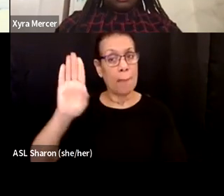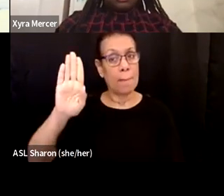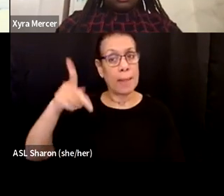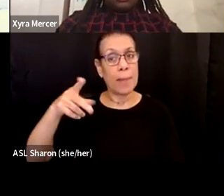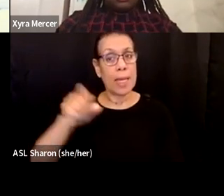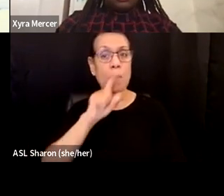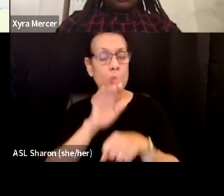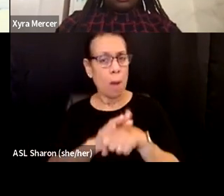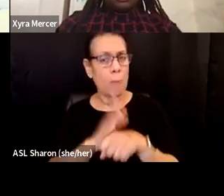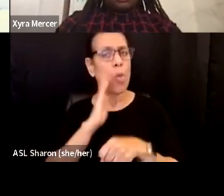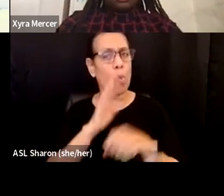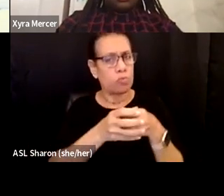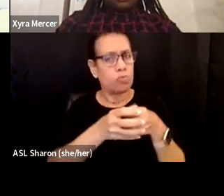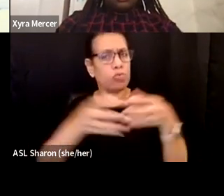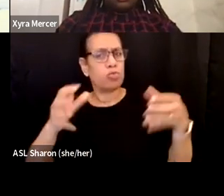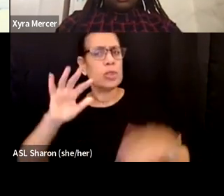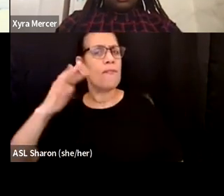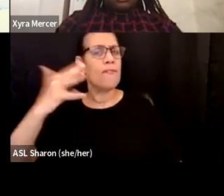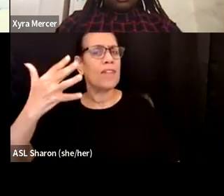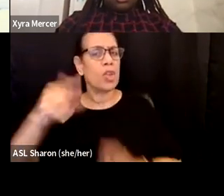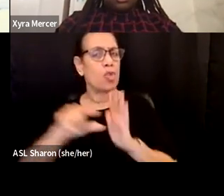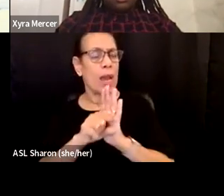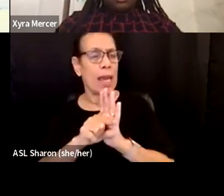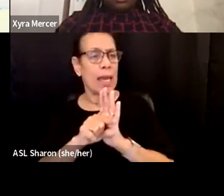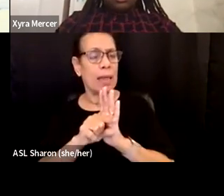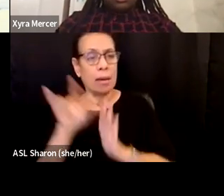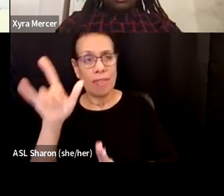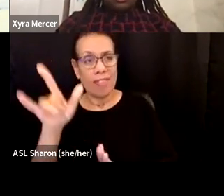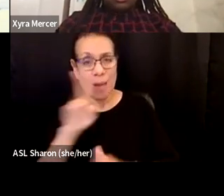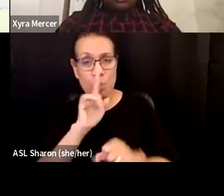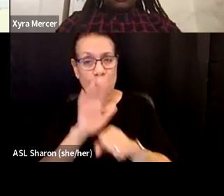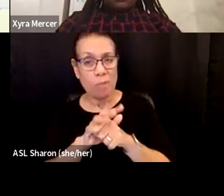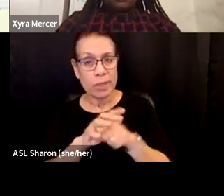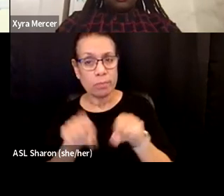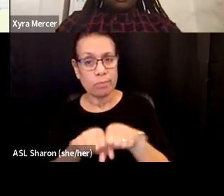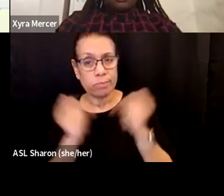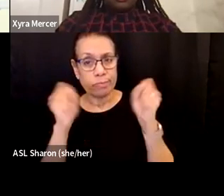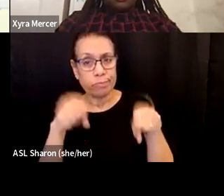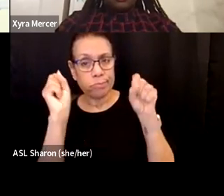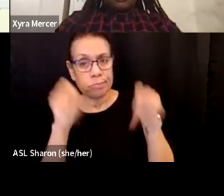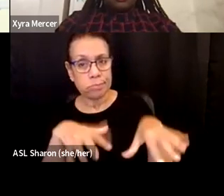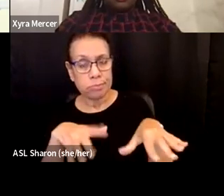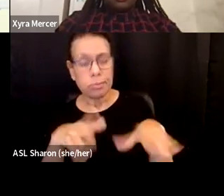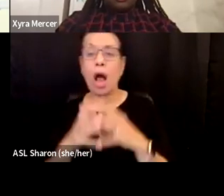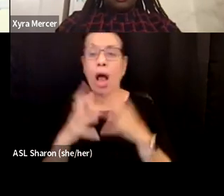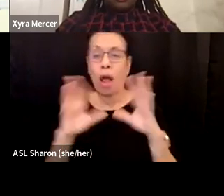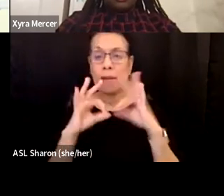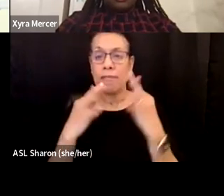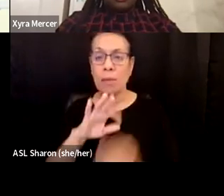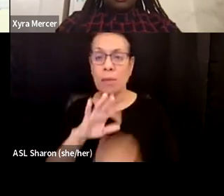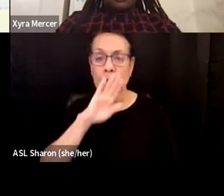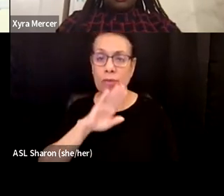we would go to fifth grade a promise that as you now know was not fulfilled leading to a lot of frustrated families and